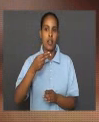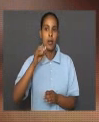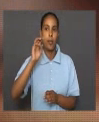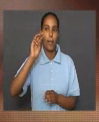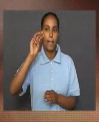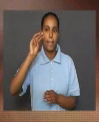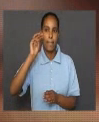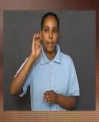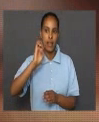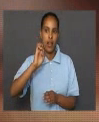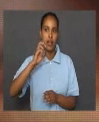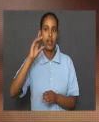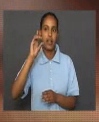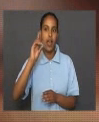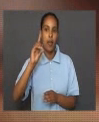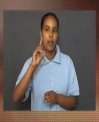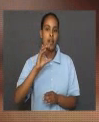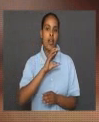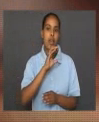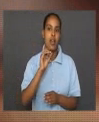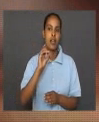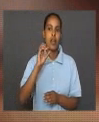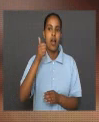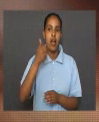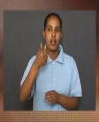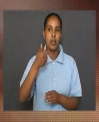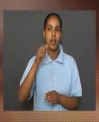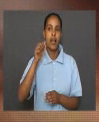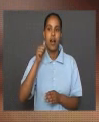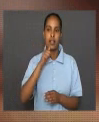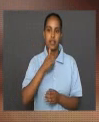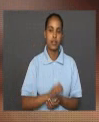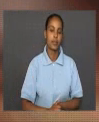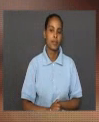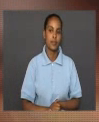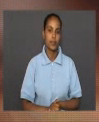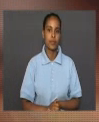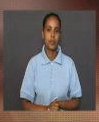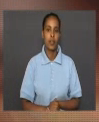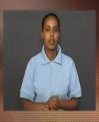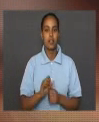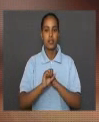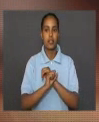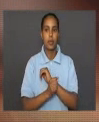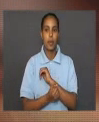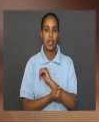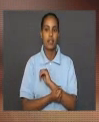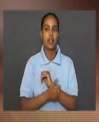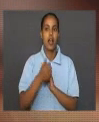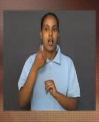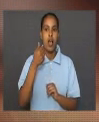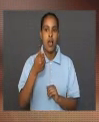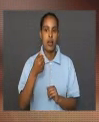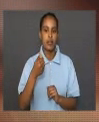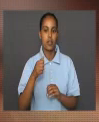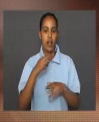1,6-hexamethylene diamine and adipic acid. The base amine reacts